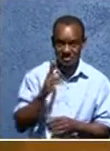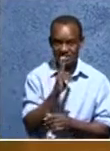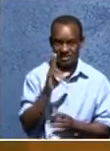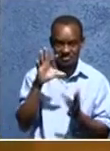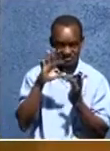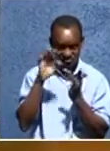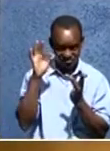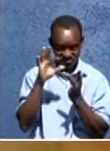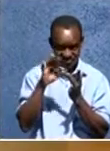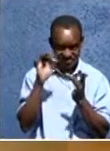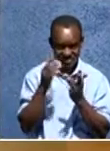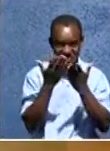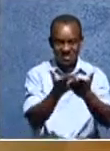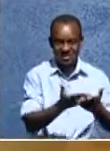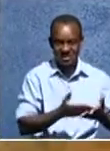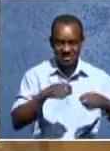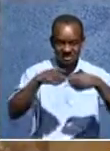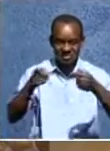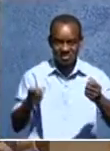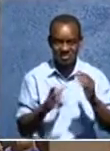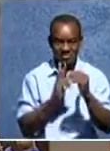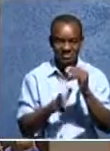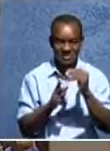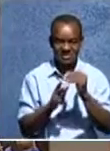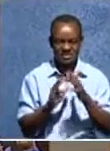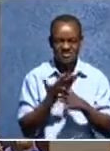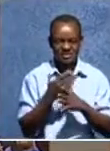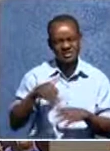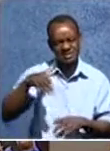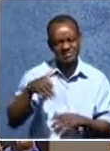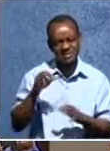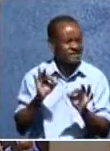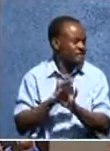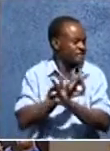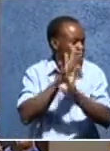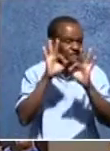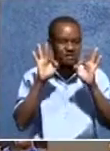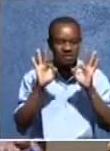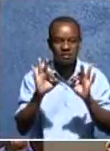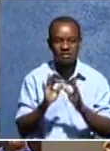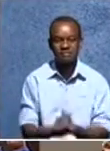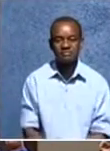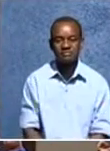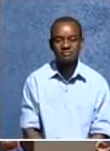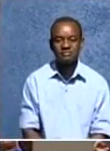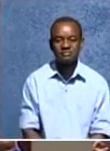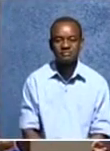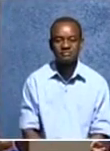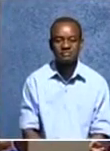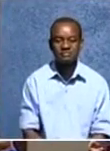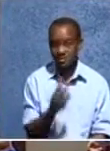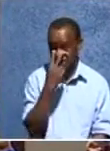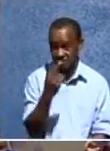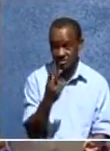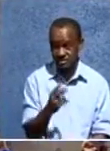Adventure Summit. I mean, it is a phenomenal country. It is a phenomenal country. Yes, very